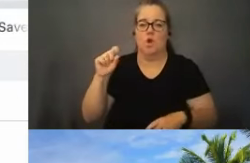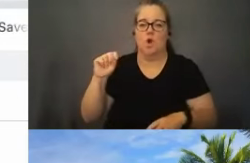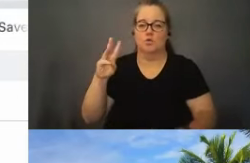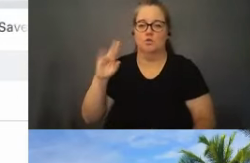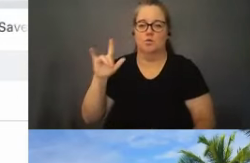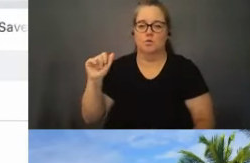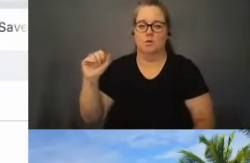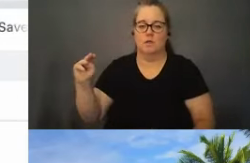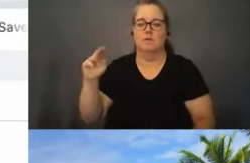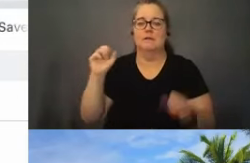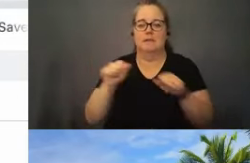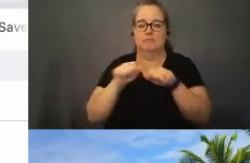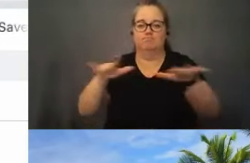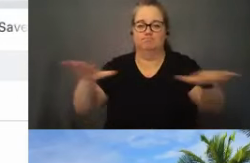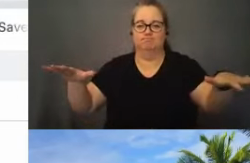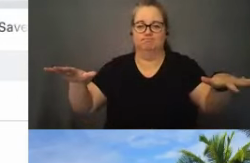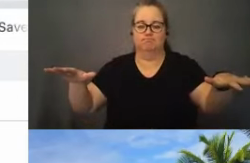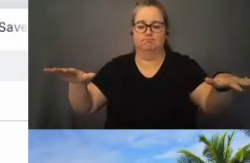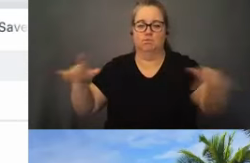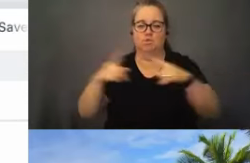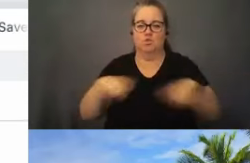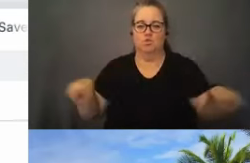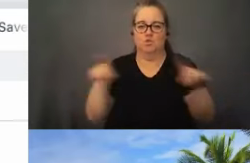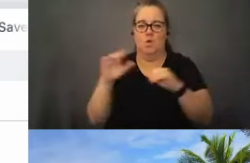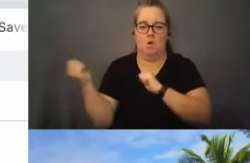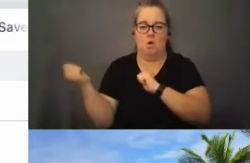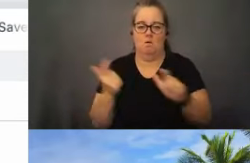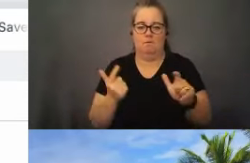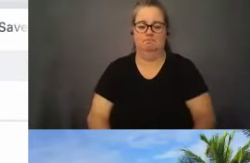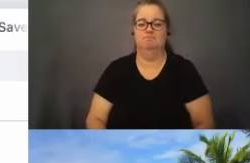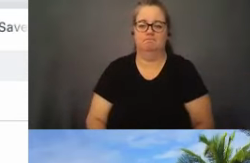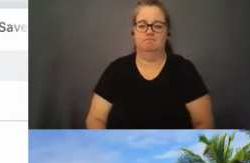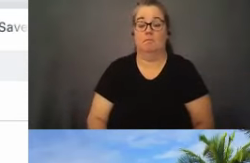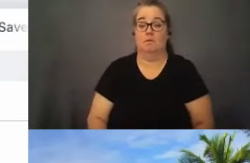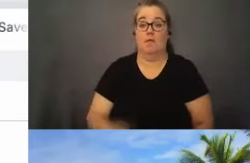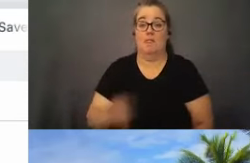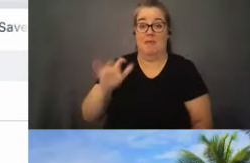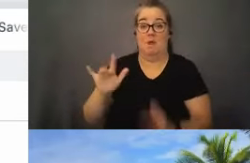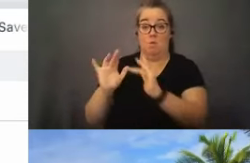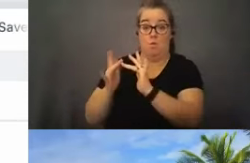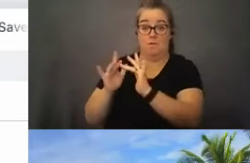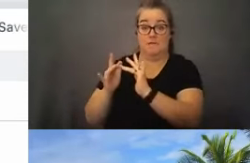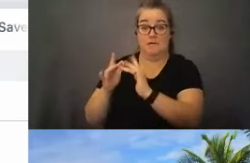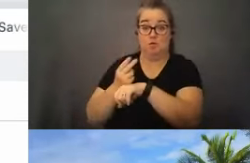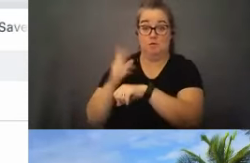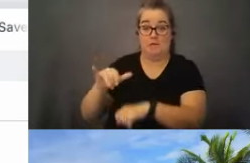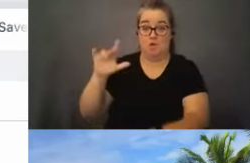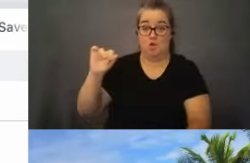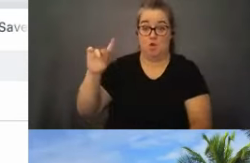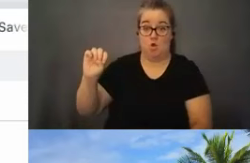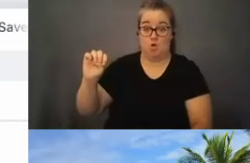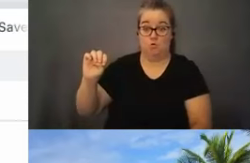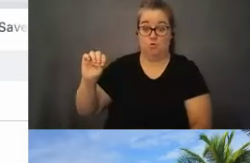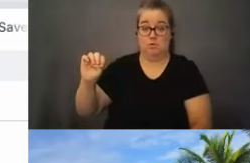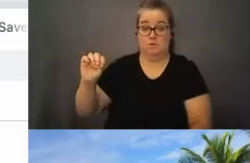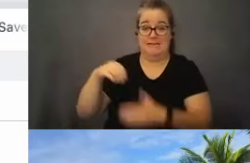they can post or send it out to all of you also. But if you go to this website and put the code in your